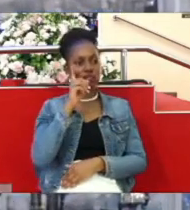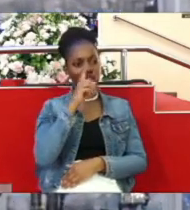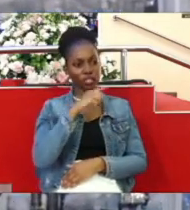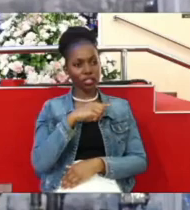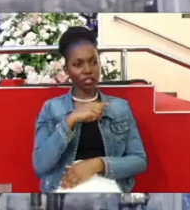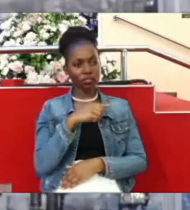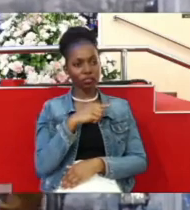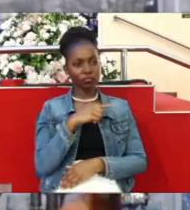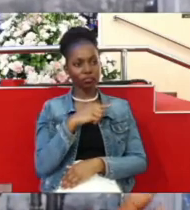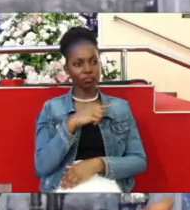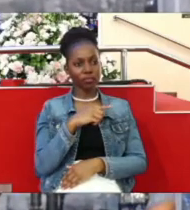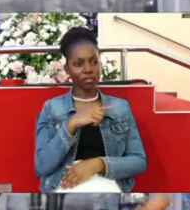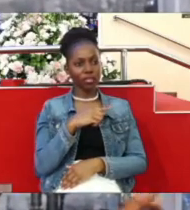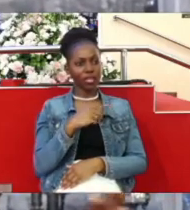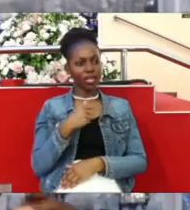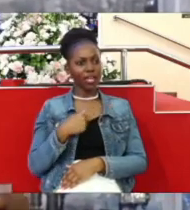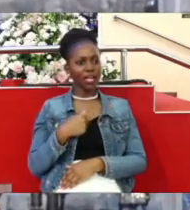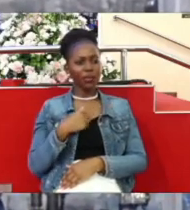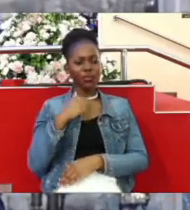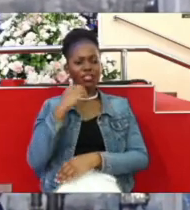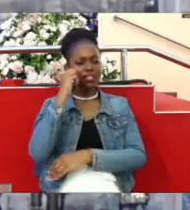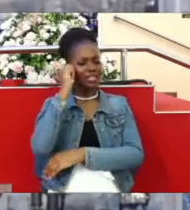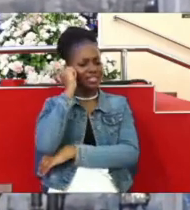And I was mourning indeed.